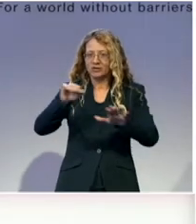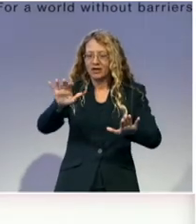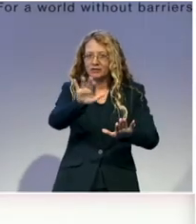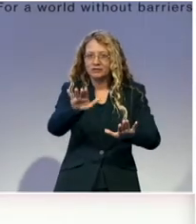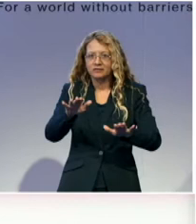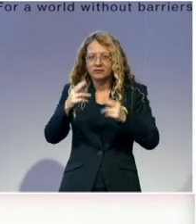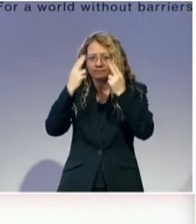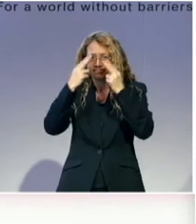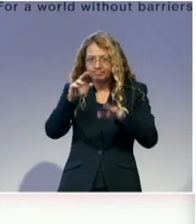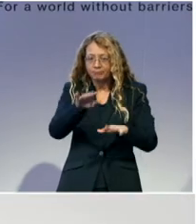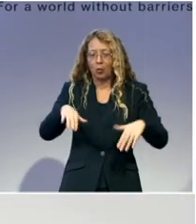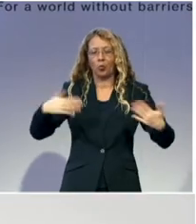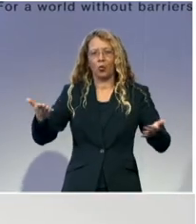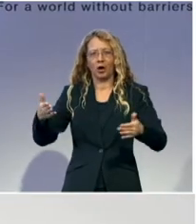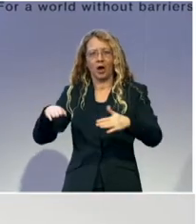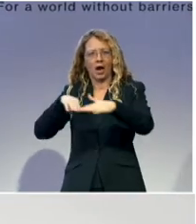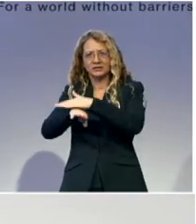hospitals.